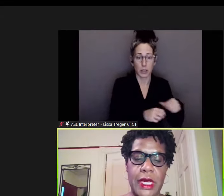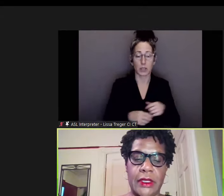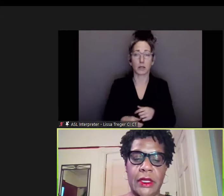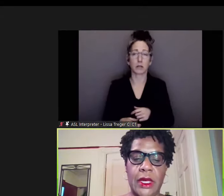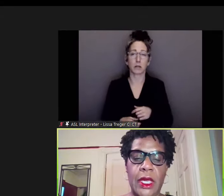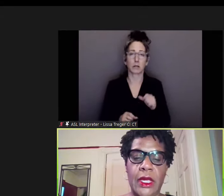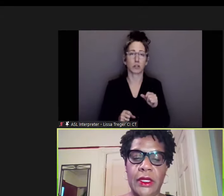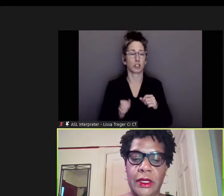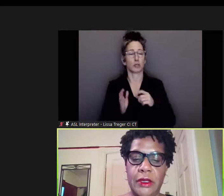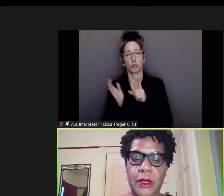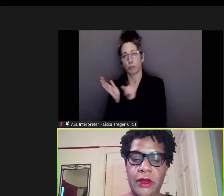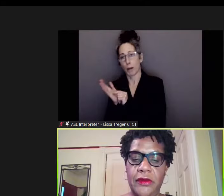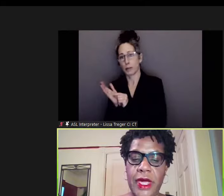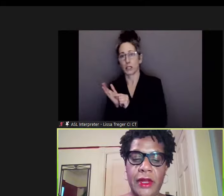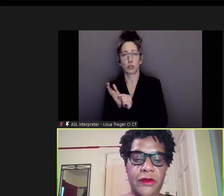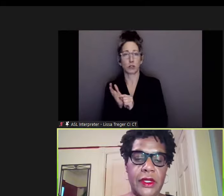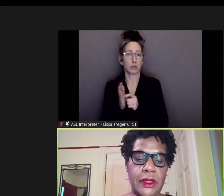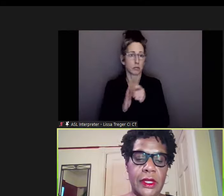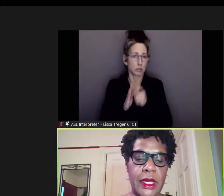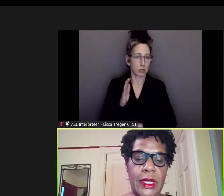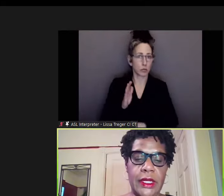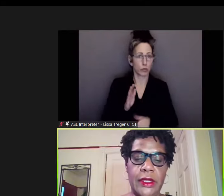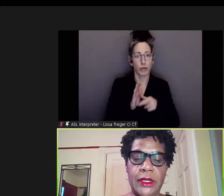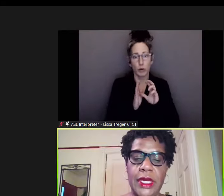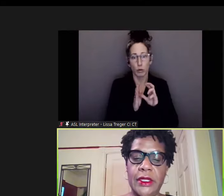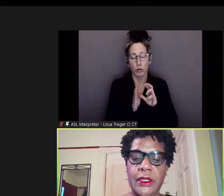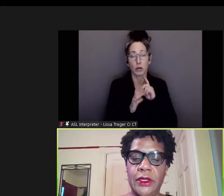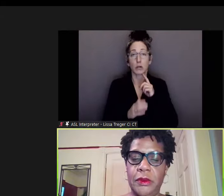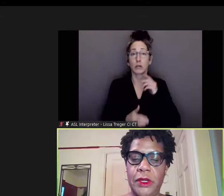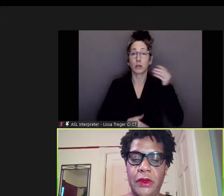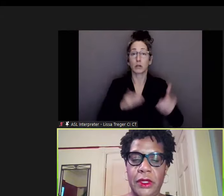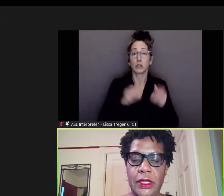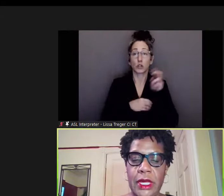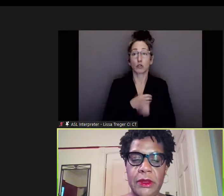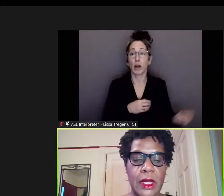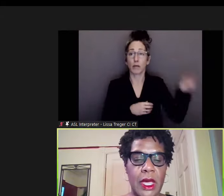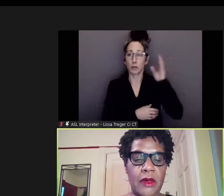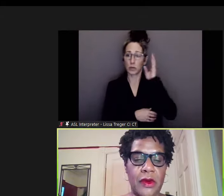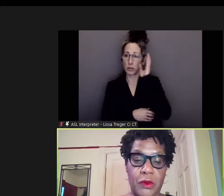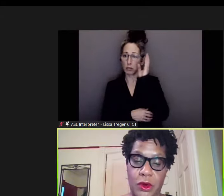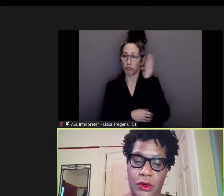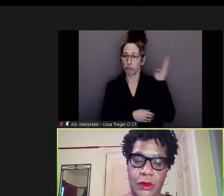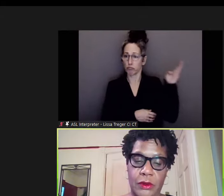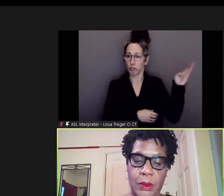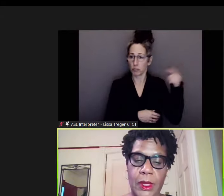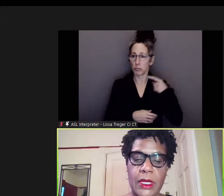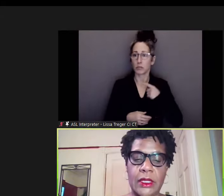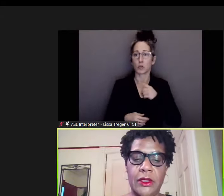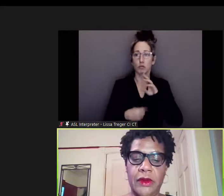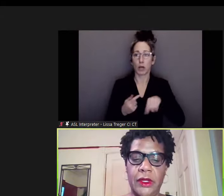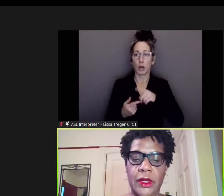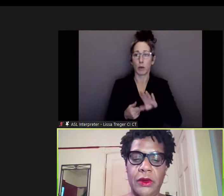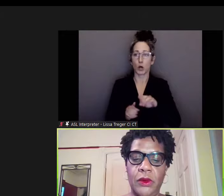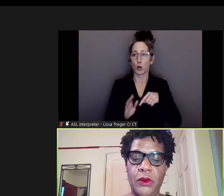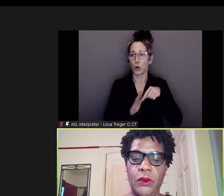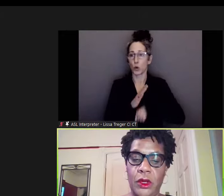and abstracts. She has been invited regionally and internationally to speak on the depths of her work.